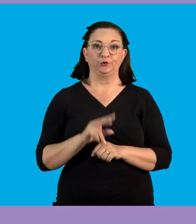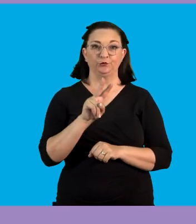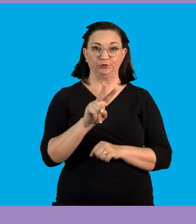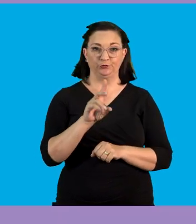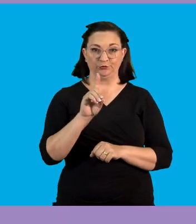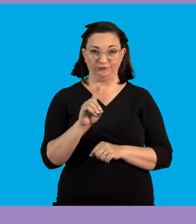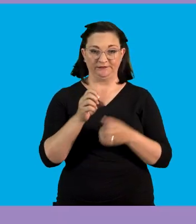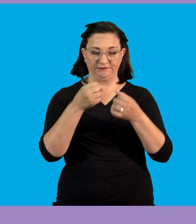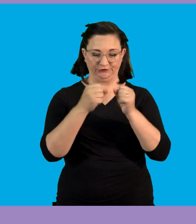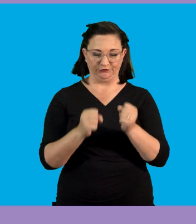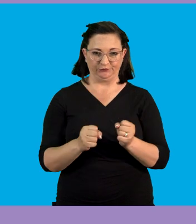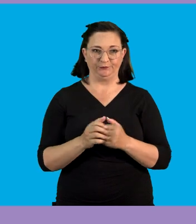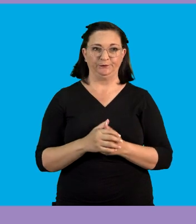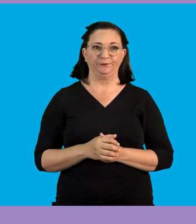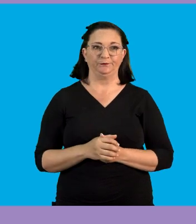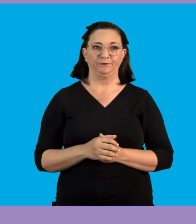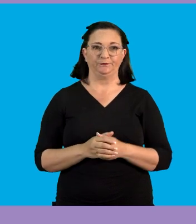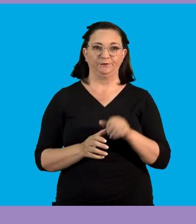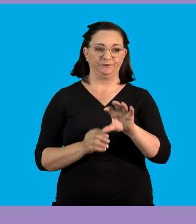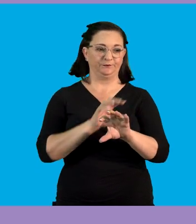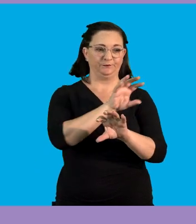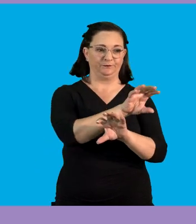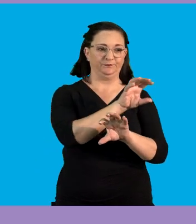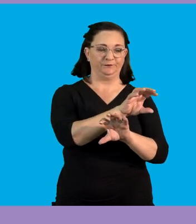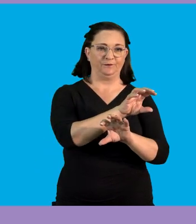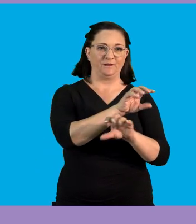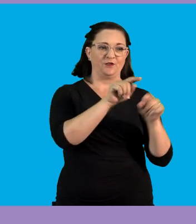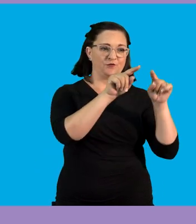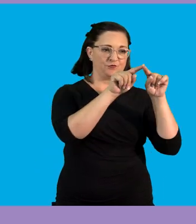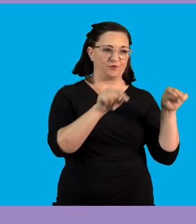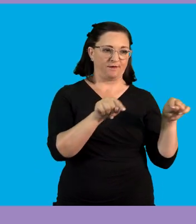shapes and we'll start with identifying triangles.